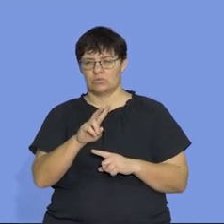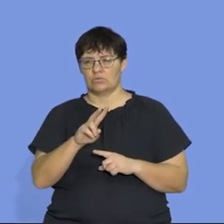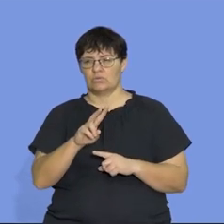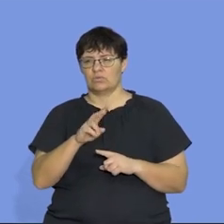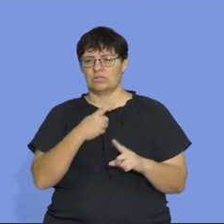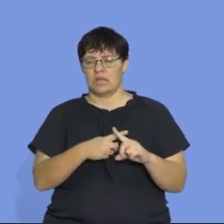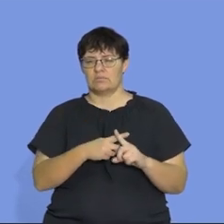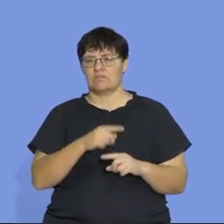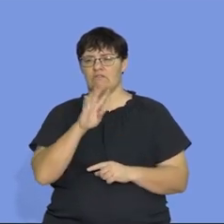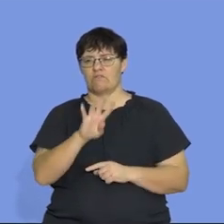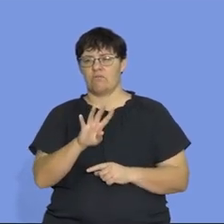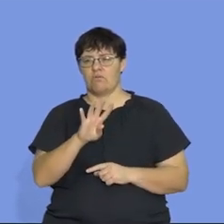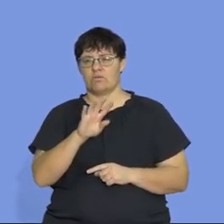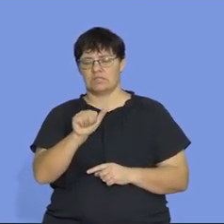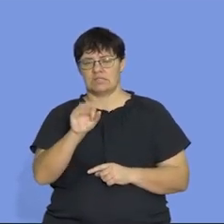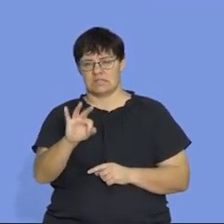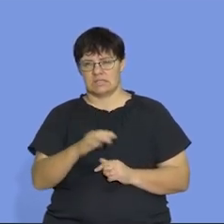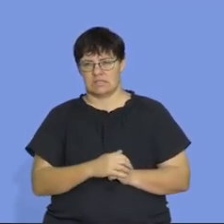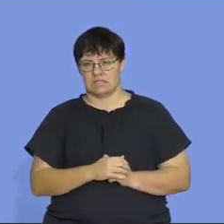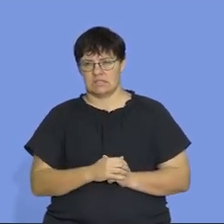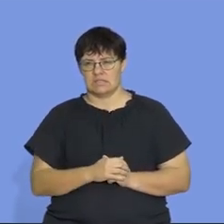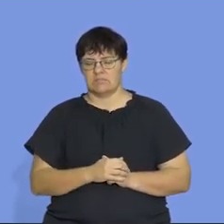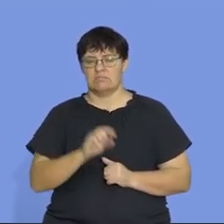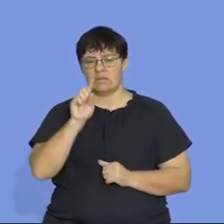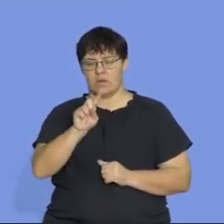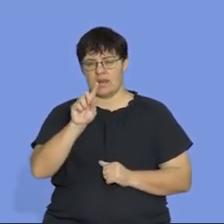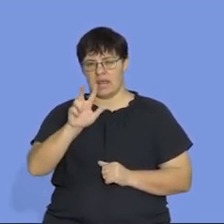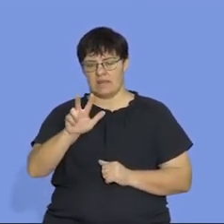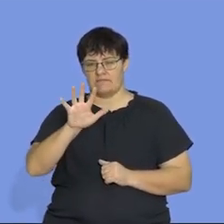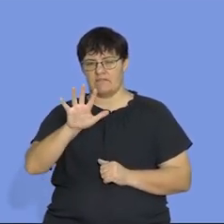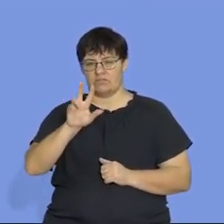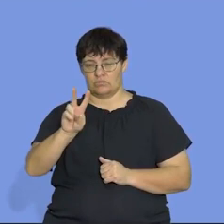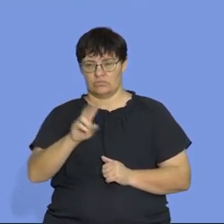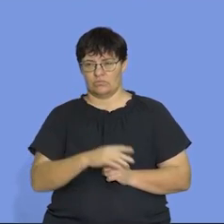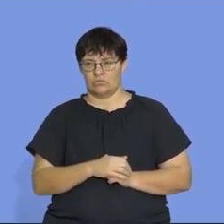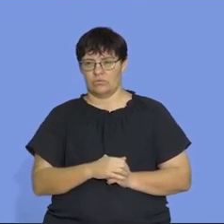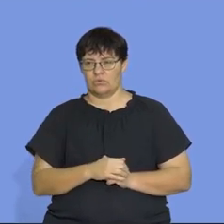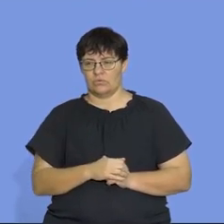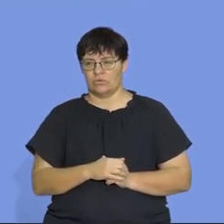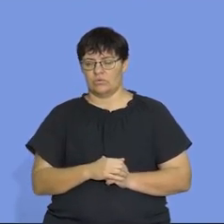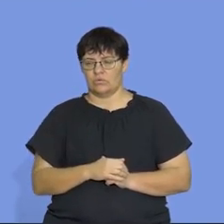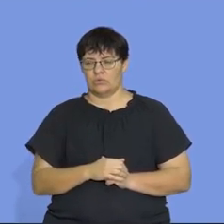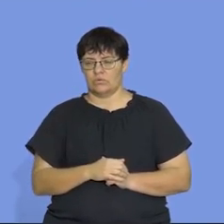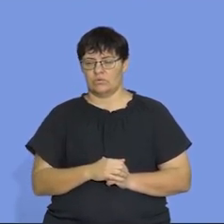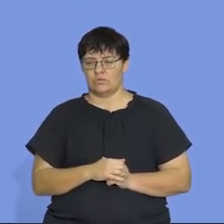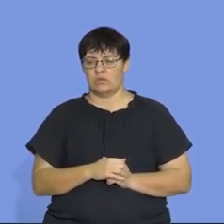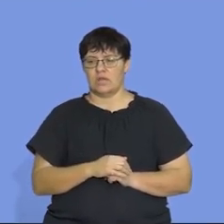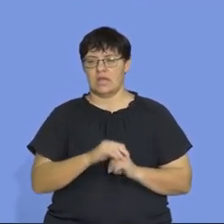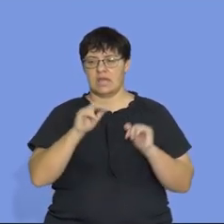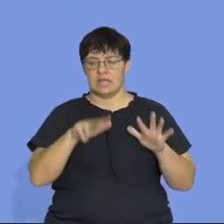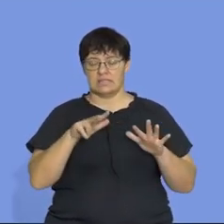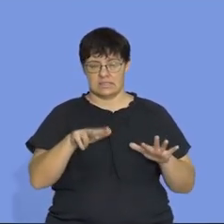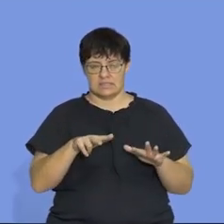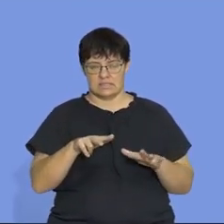463. Okay, this gives us 1852. Okay, so that's 1852